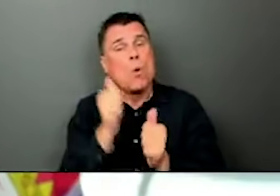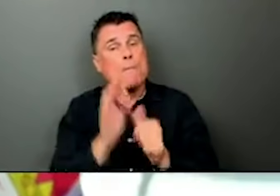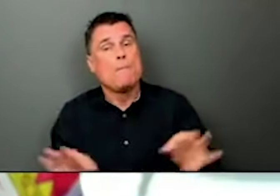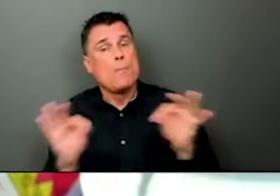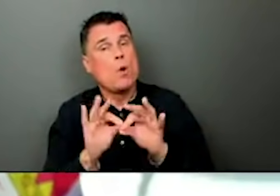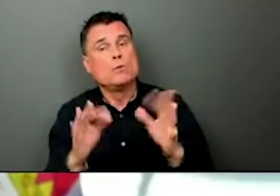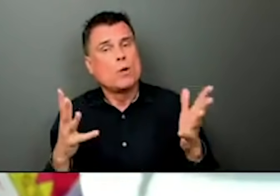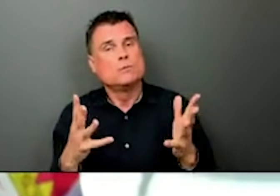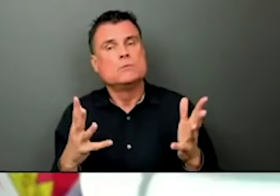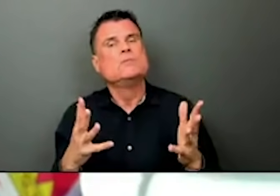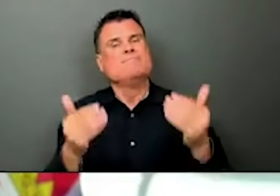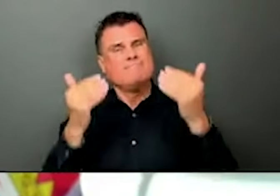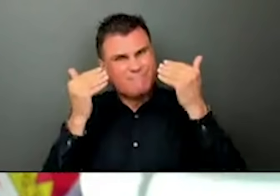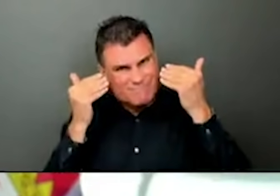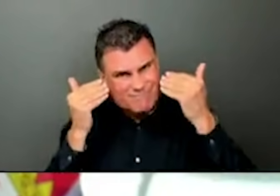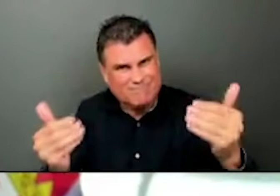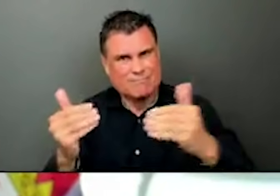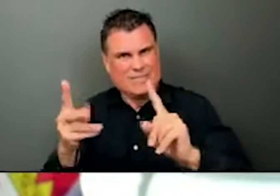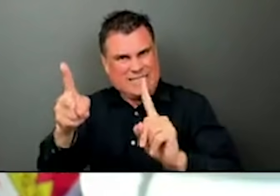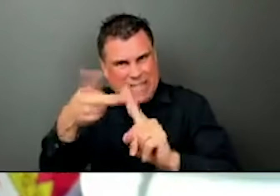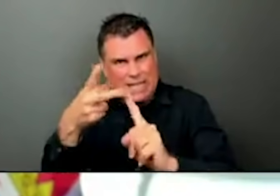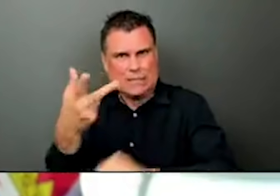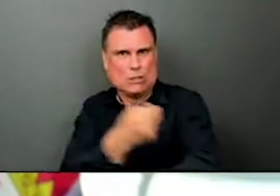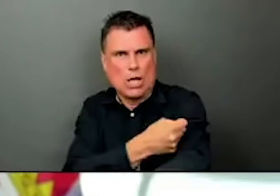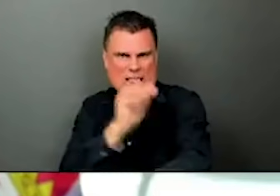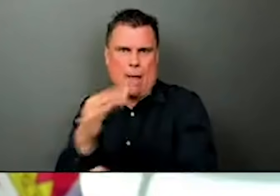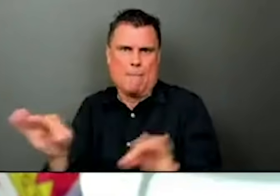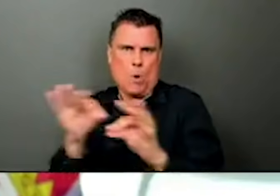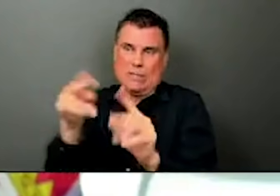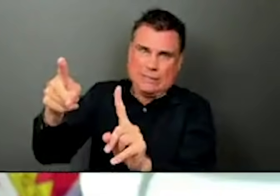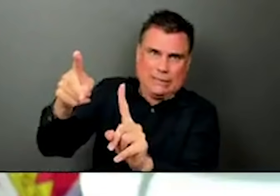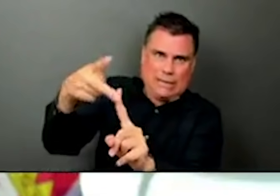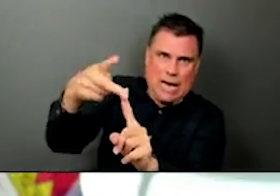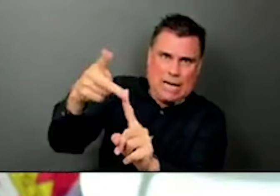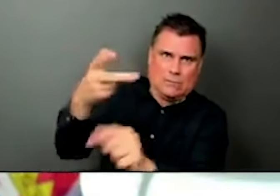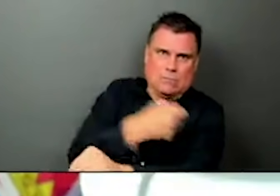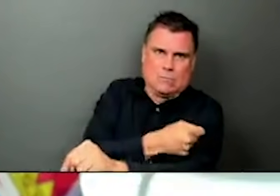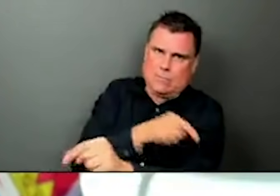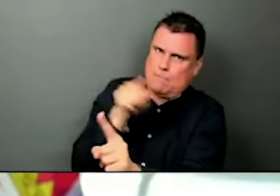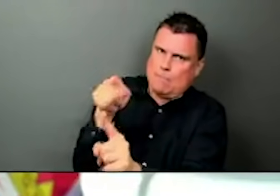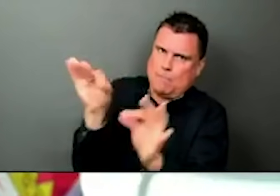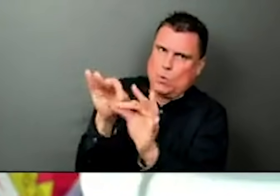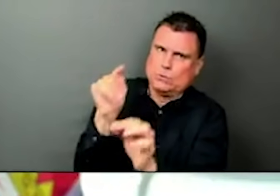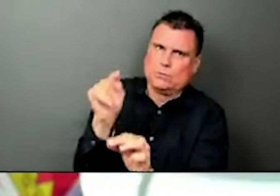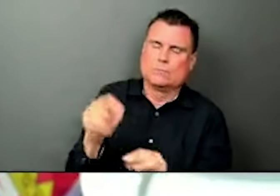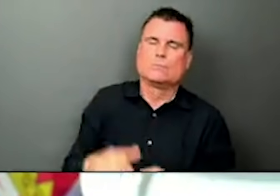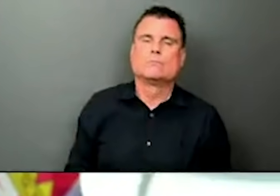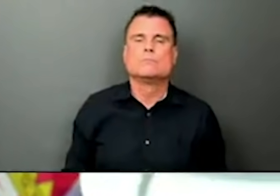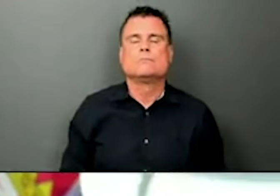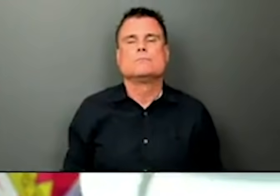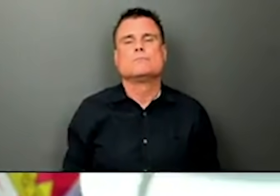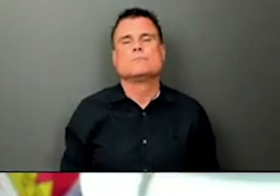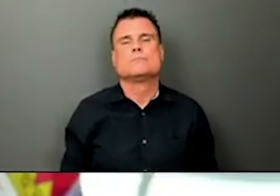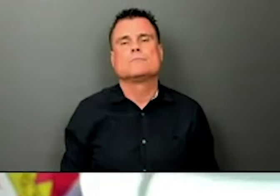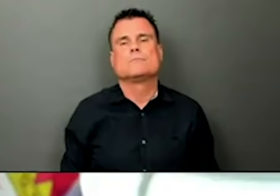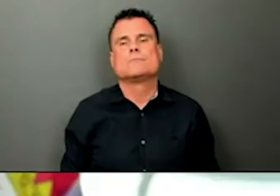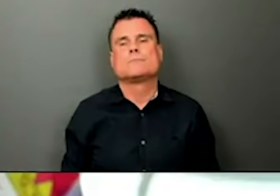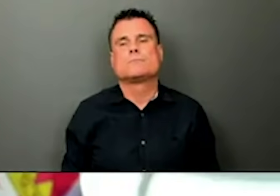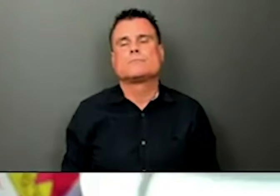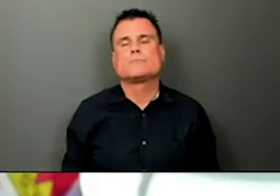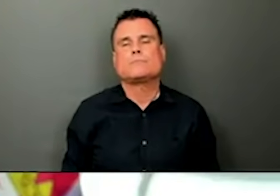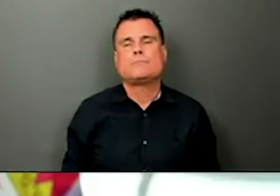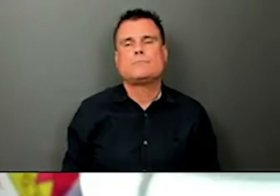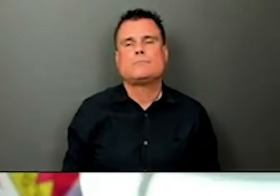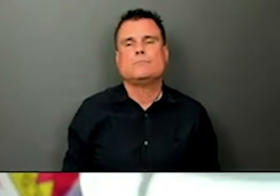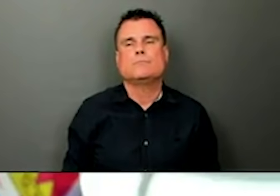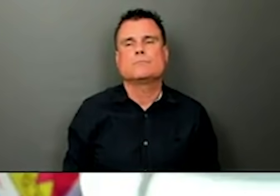Moira, do you have a follow-up? I do, thank you. In terms of that, making that choice, is there a situation